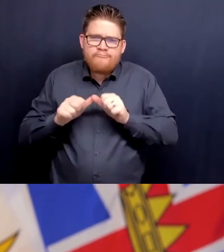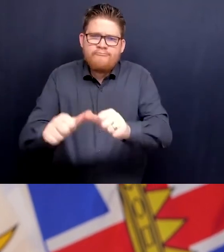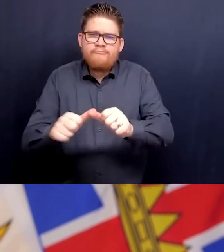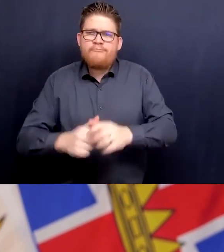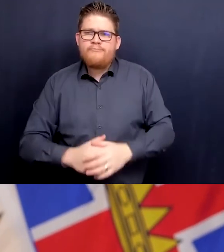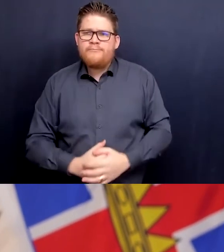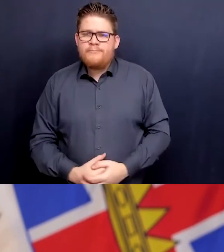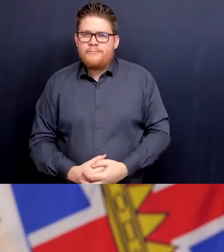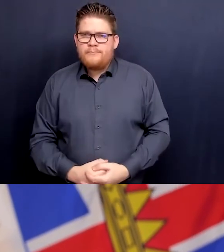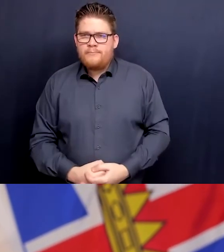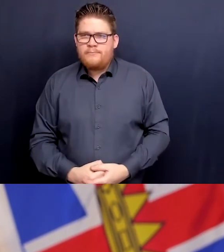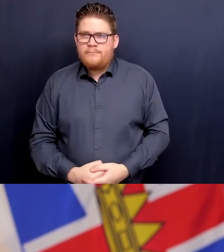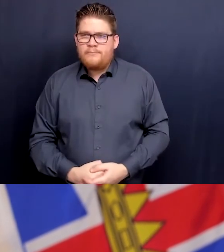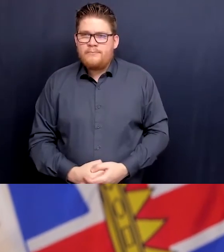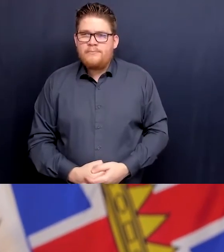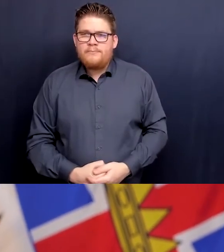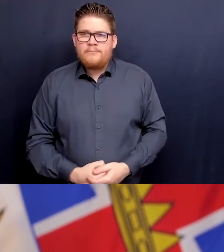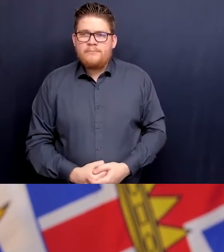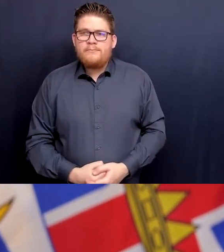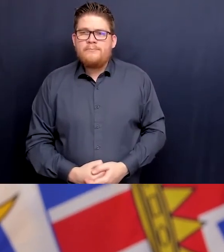And I'll say it in French a second. Okay.